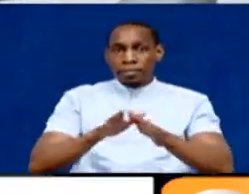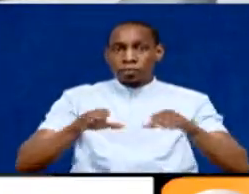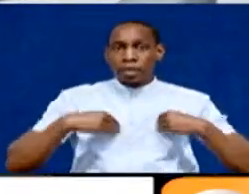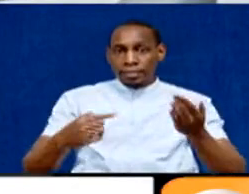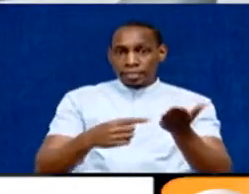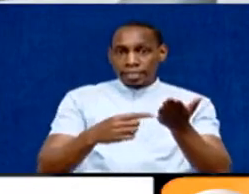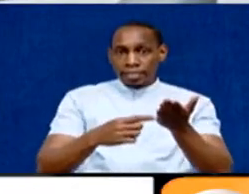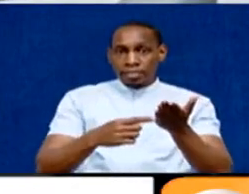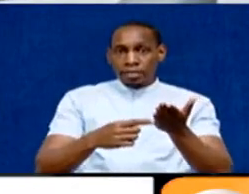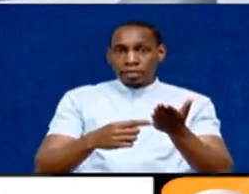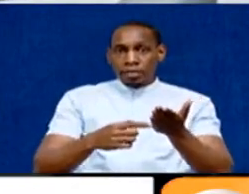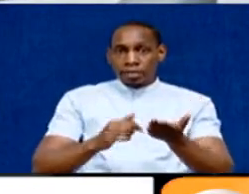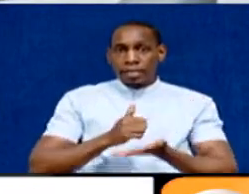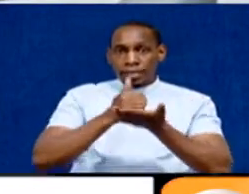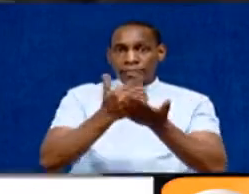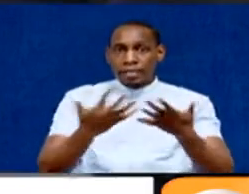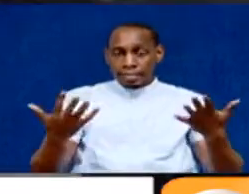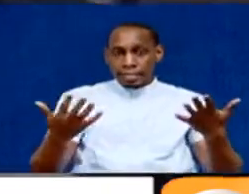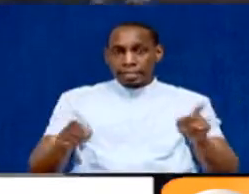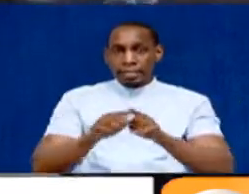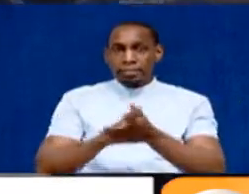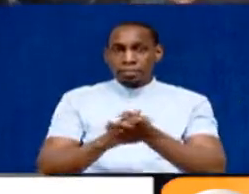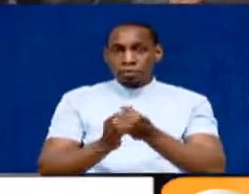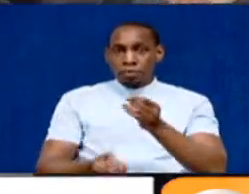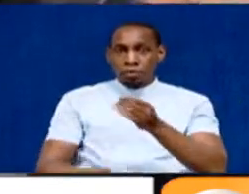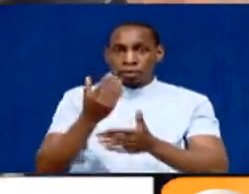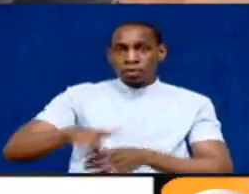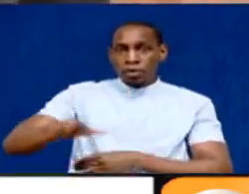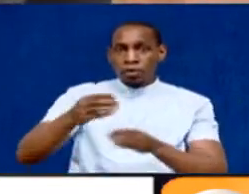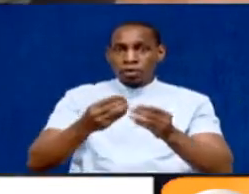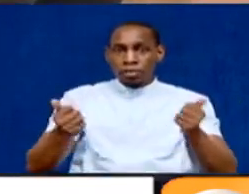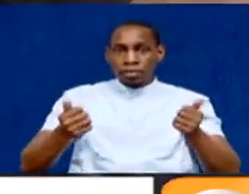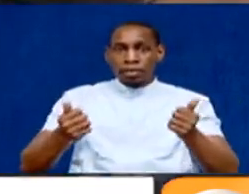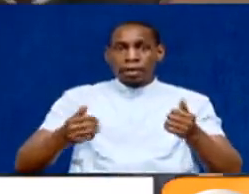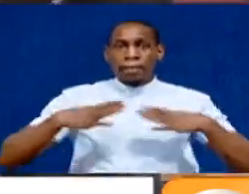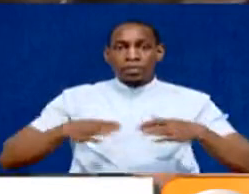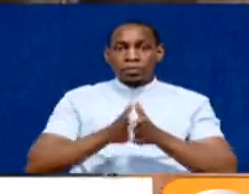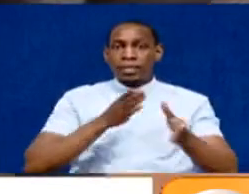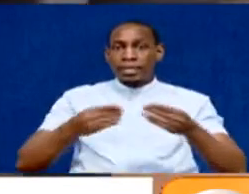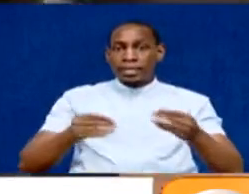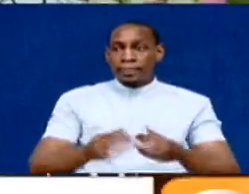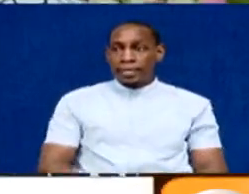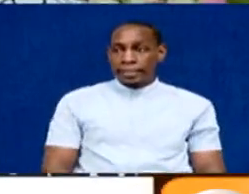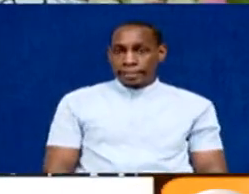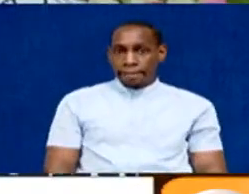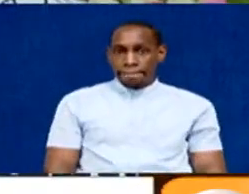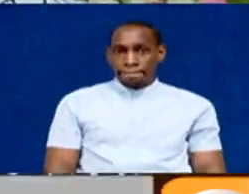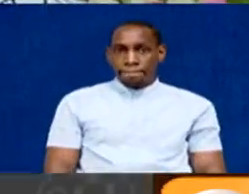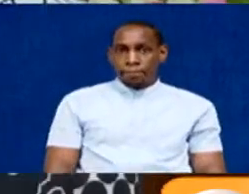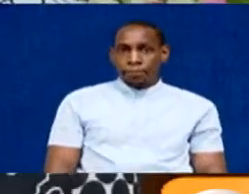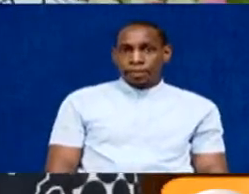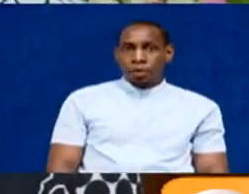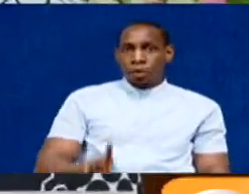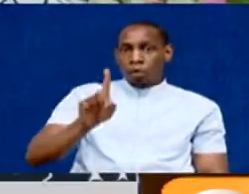embracing technology for assistive devices, and generation of local solutions for PWDs. About